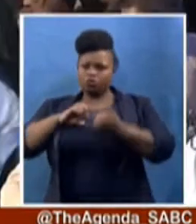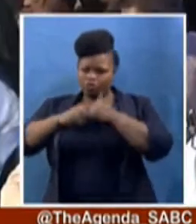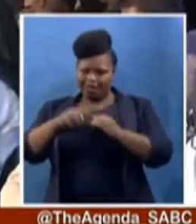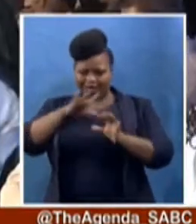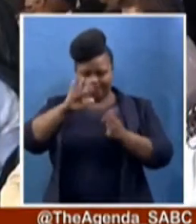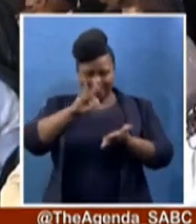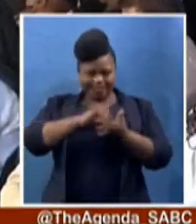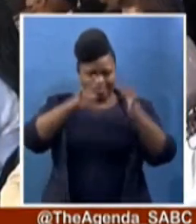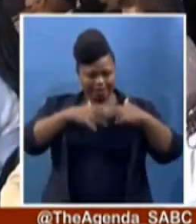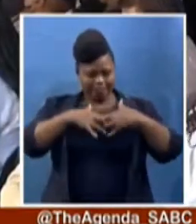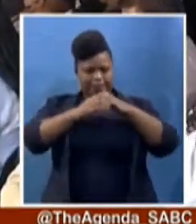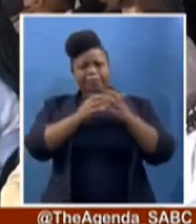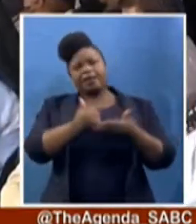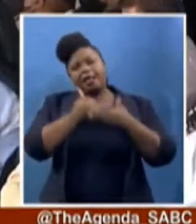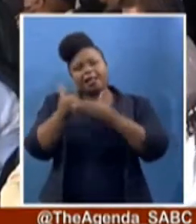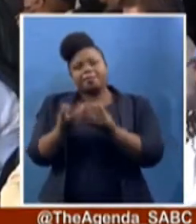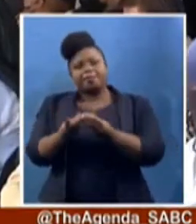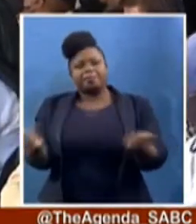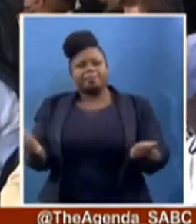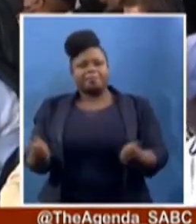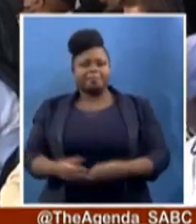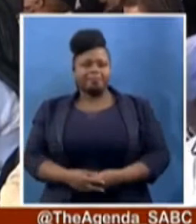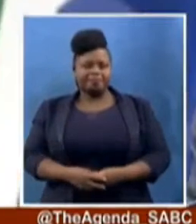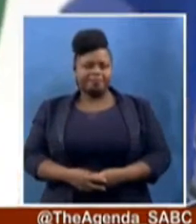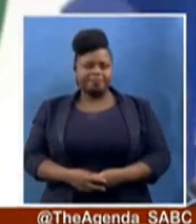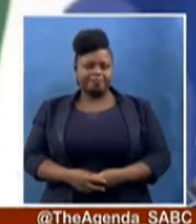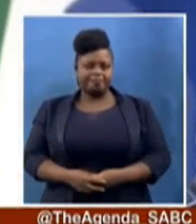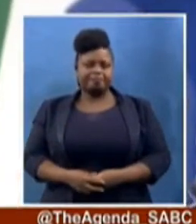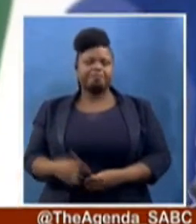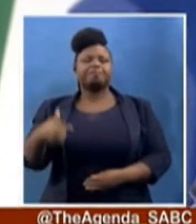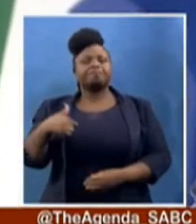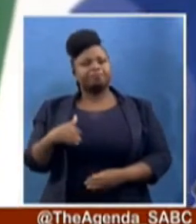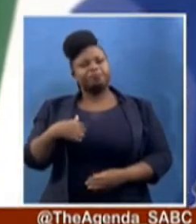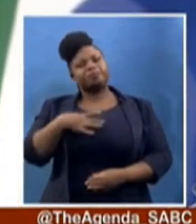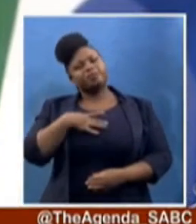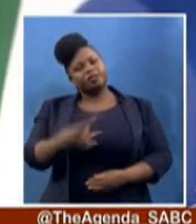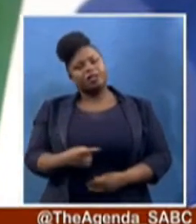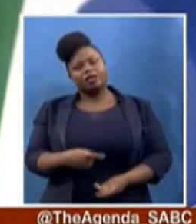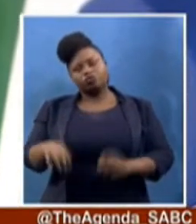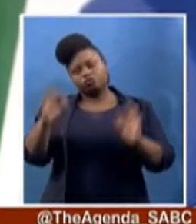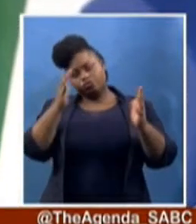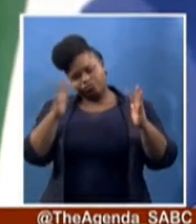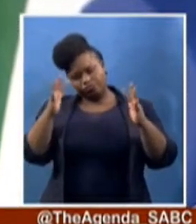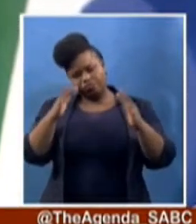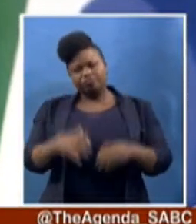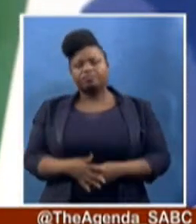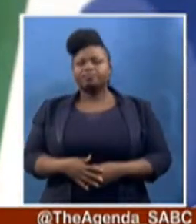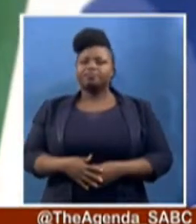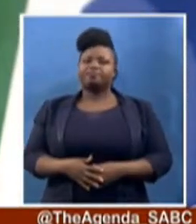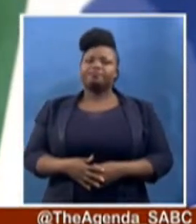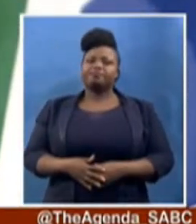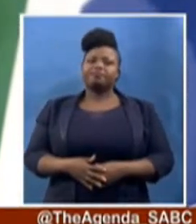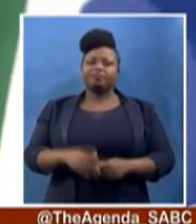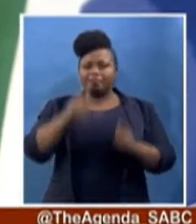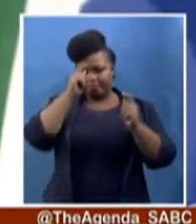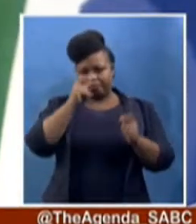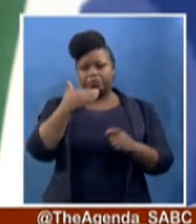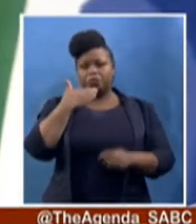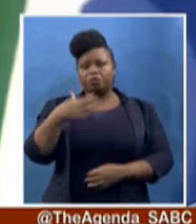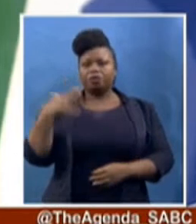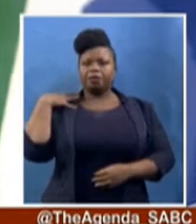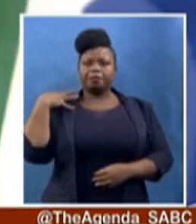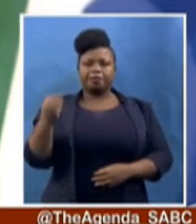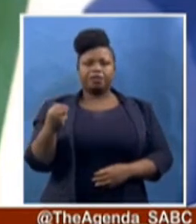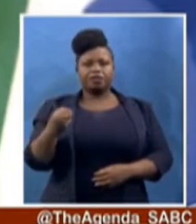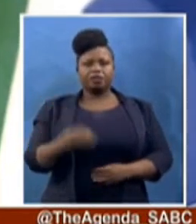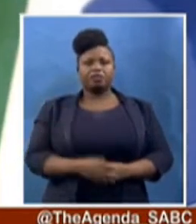I would like to applaud and congratulate Minister Lindiwe Zulu